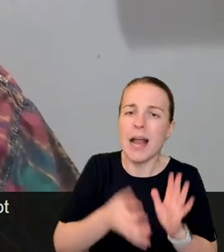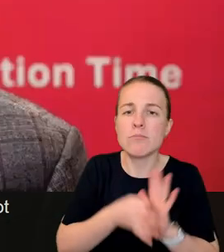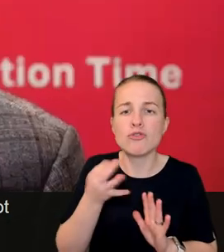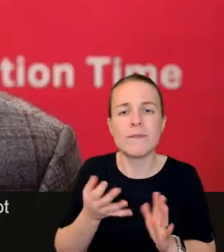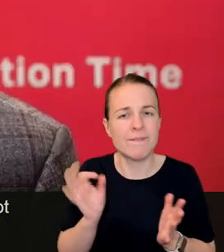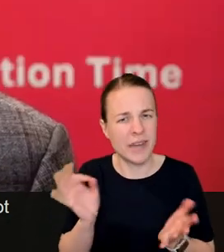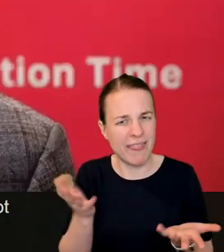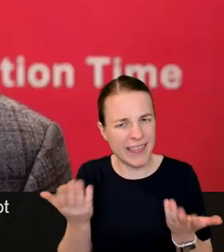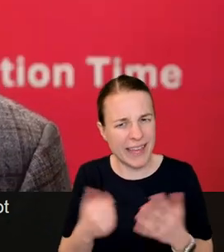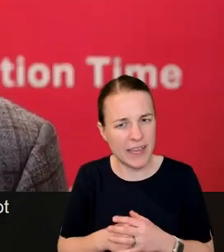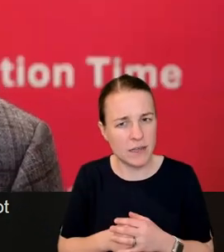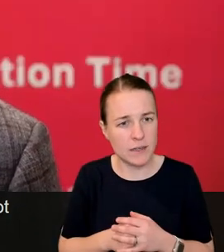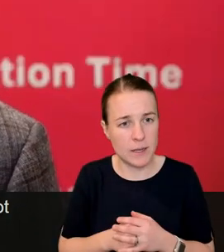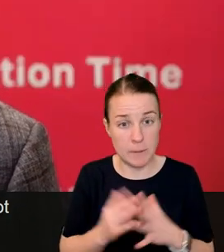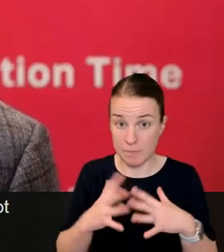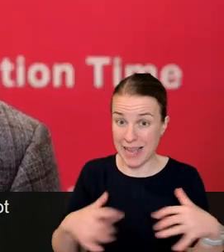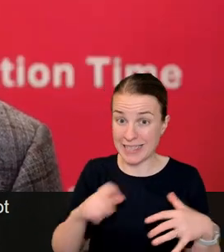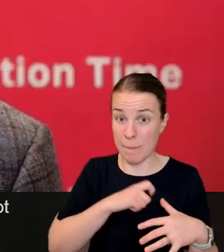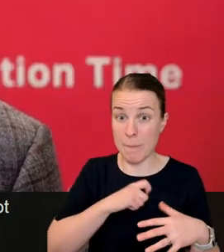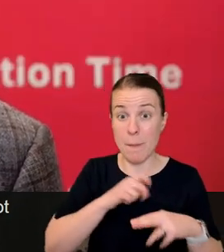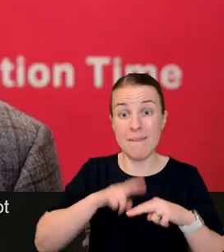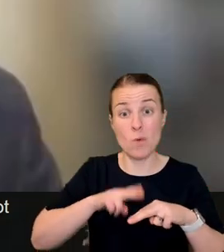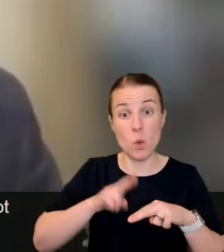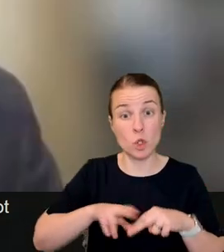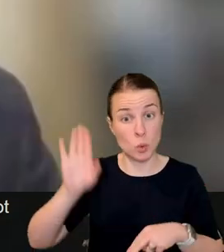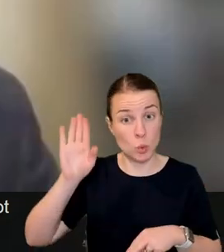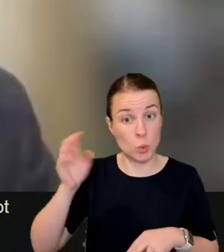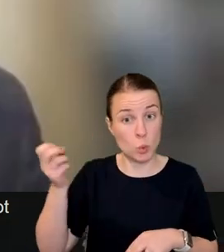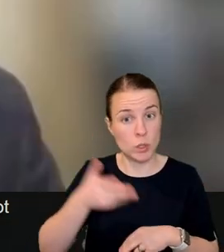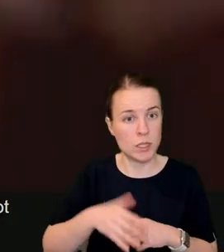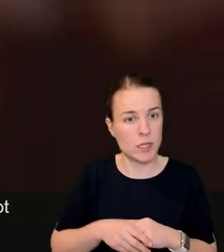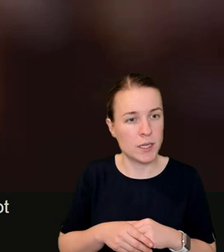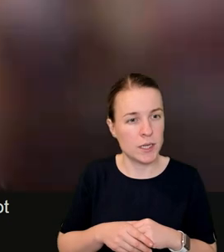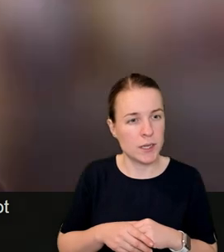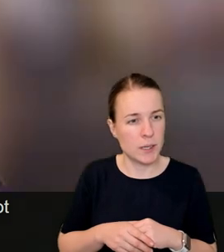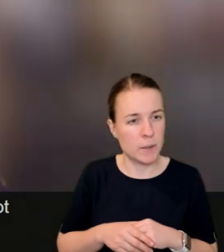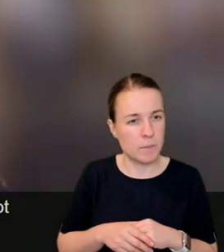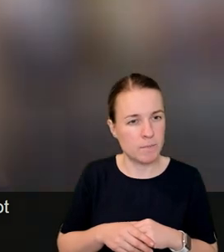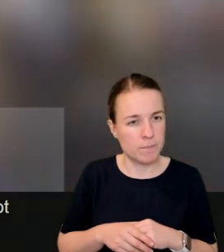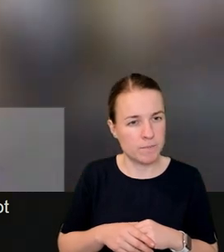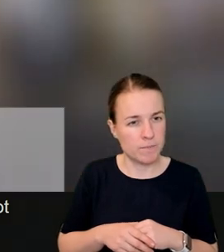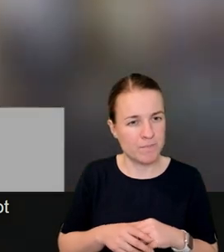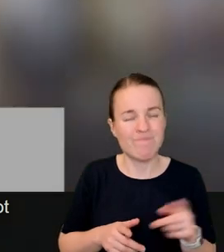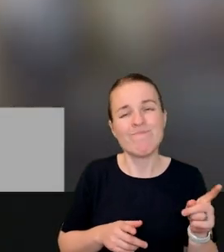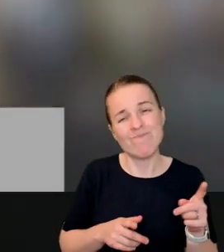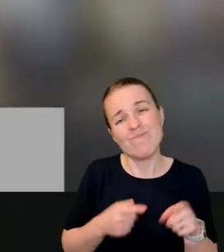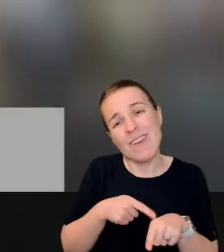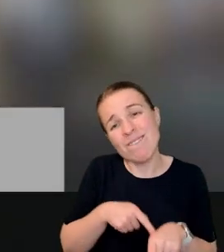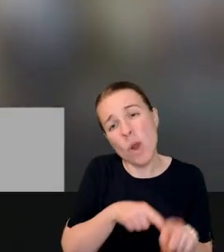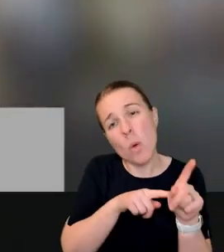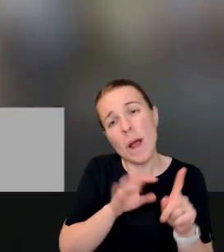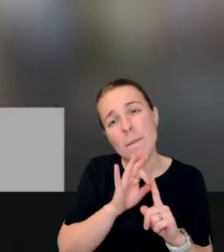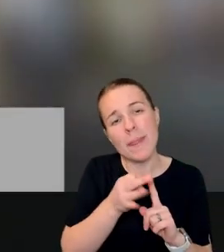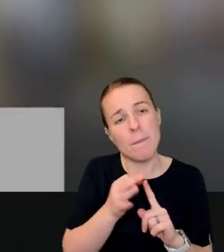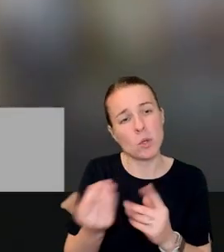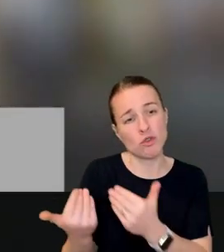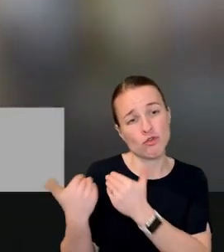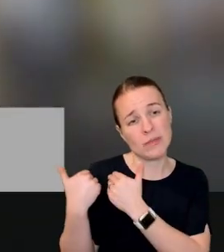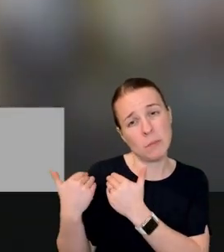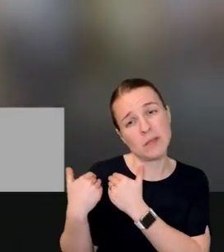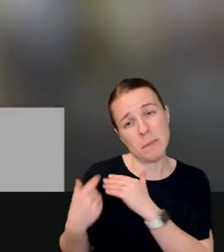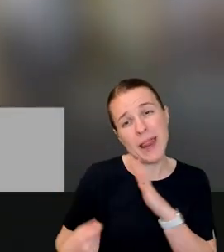Thank you, Assembly Member Fortune. Yeah, again, following up on that point, it's all about responsibility, isn't it? Small business is